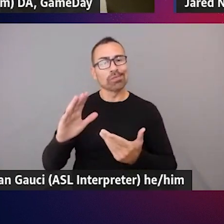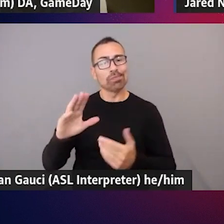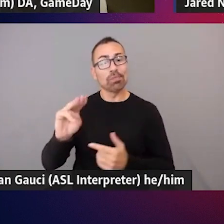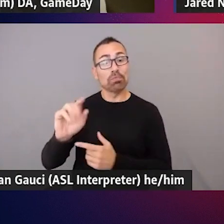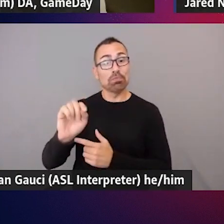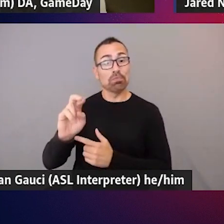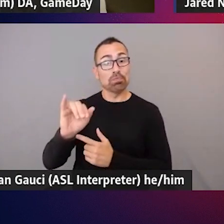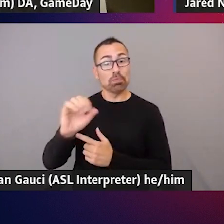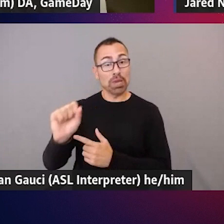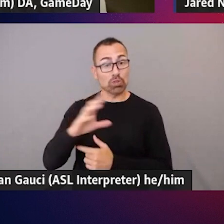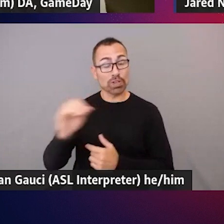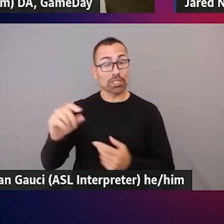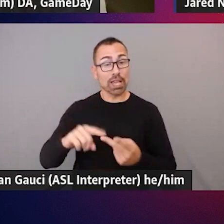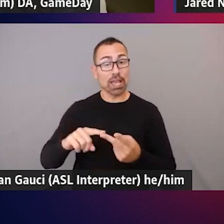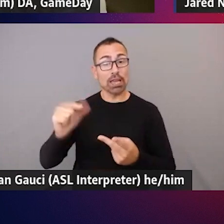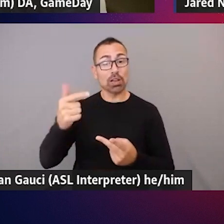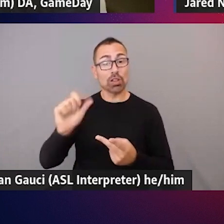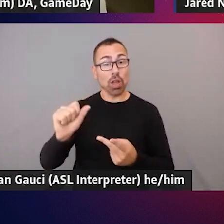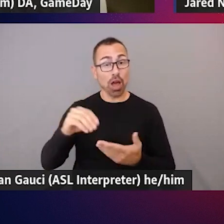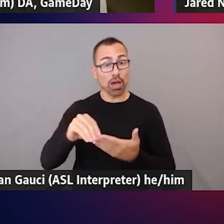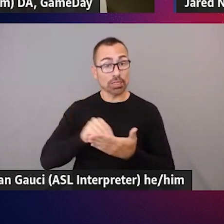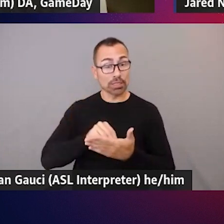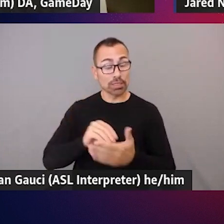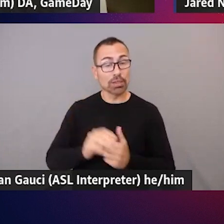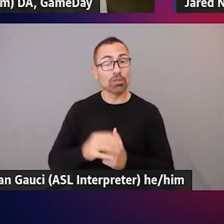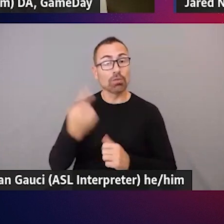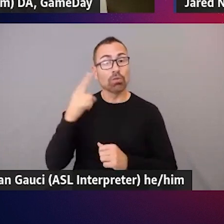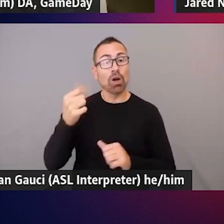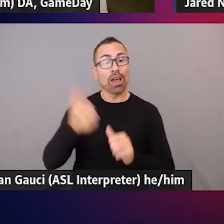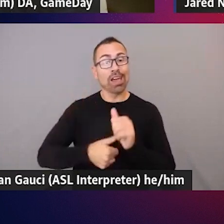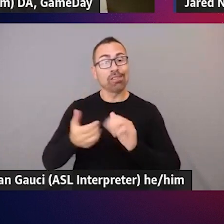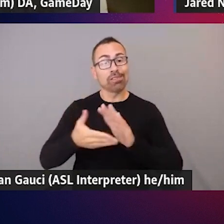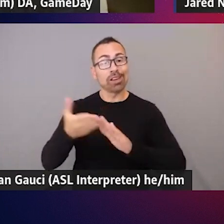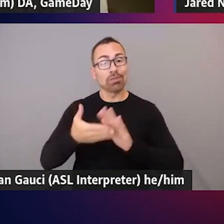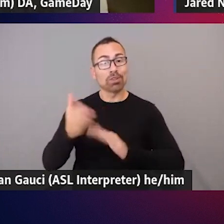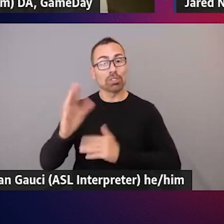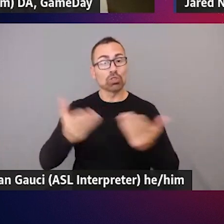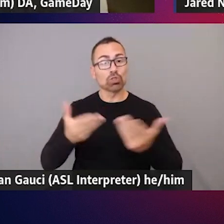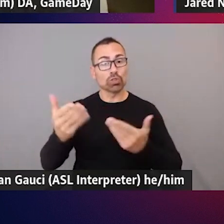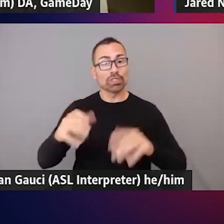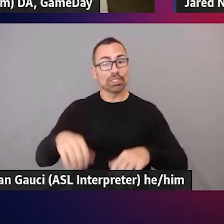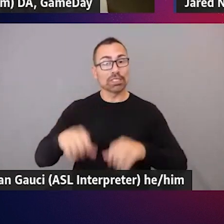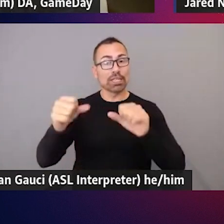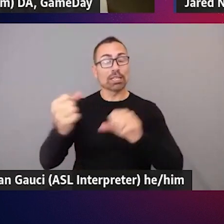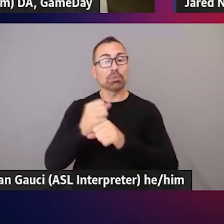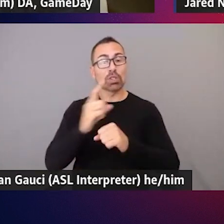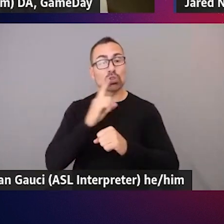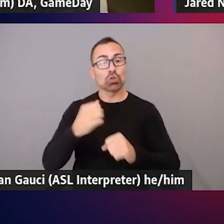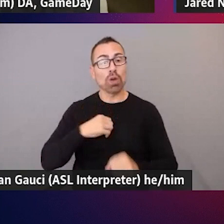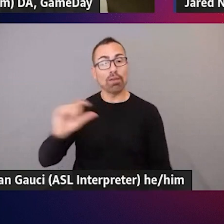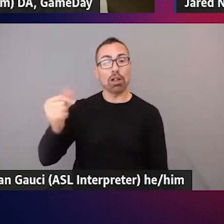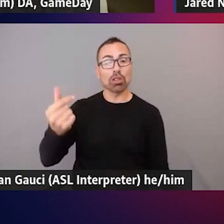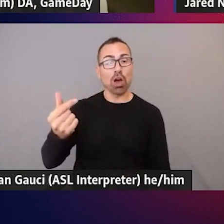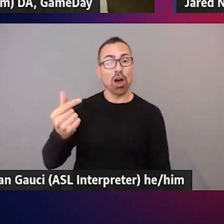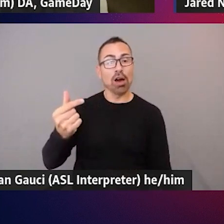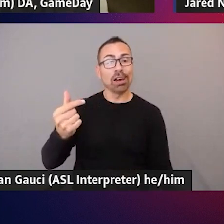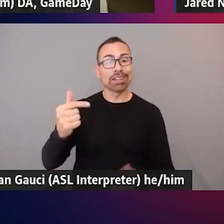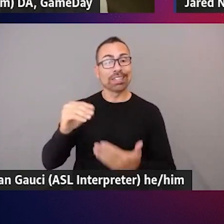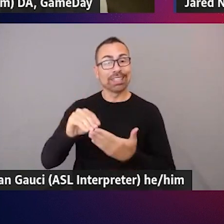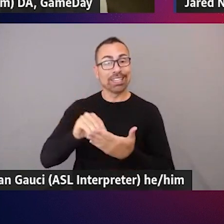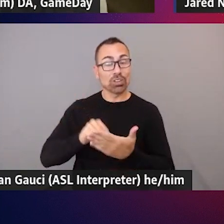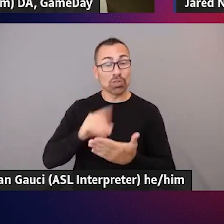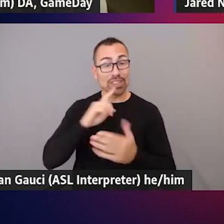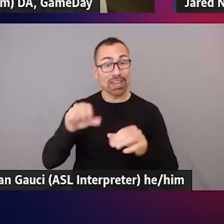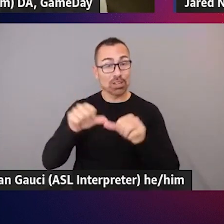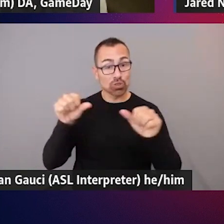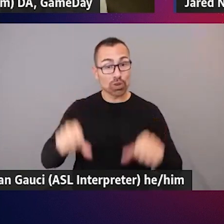services are taking, make sure you have a log entry that's structured and it contains all the information about that